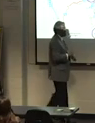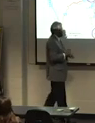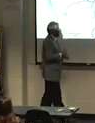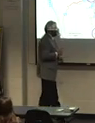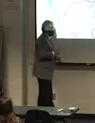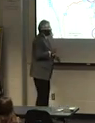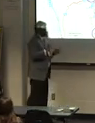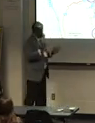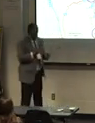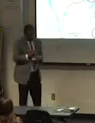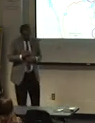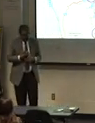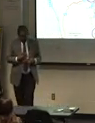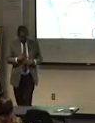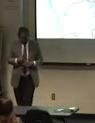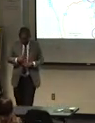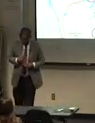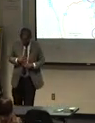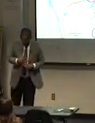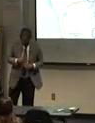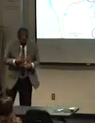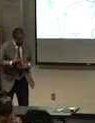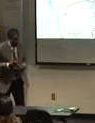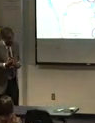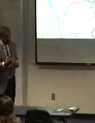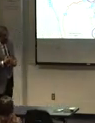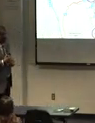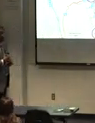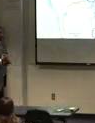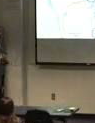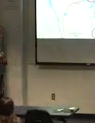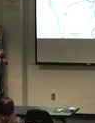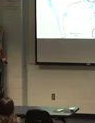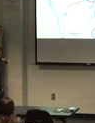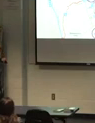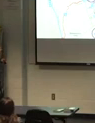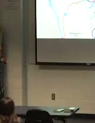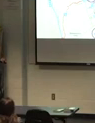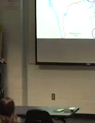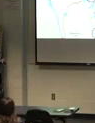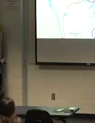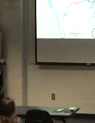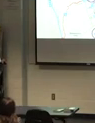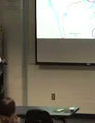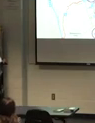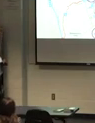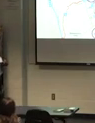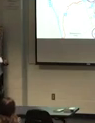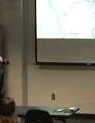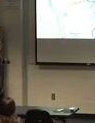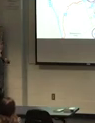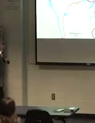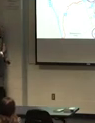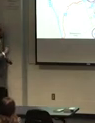Both of the people that were people with disabilities decided it wasn't worth the risk of missing the last ferry of the